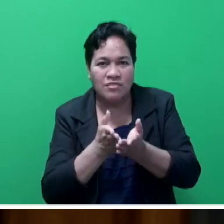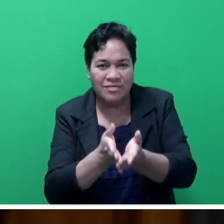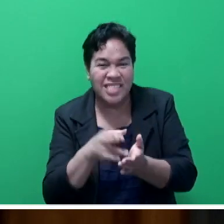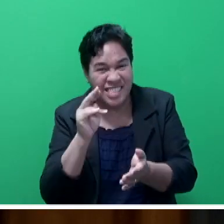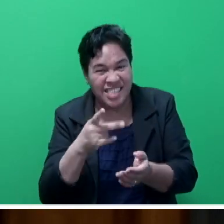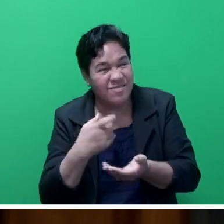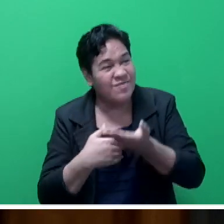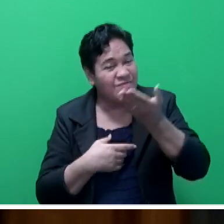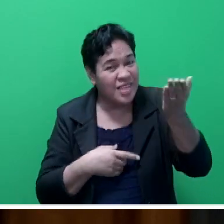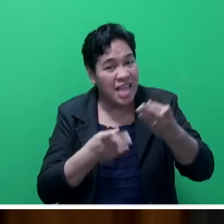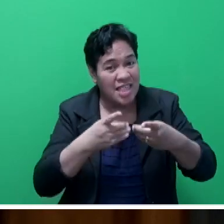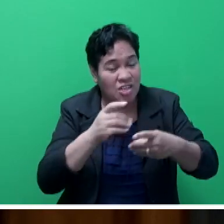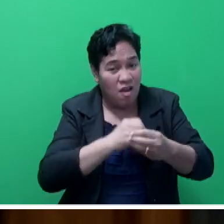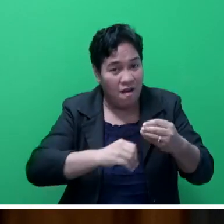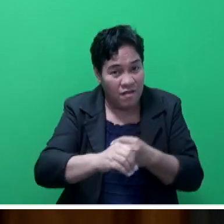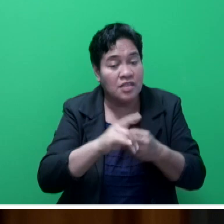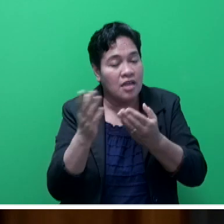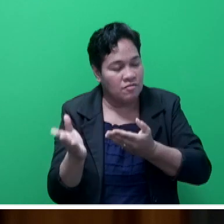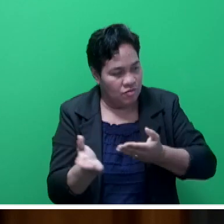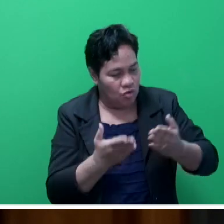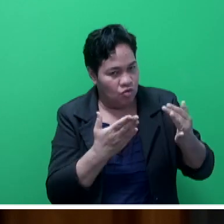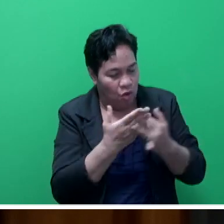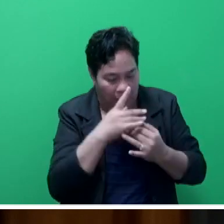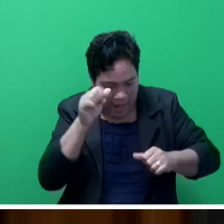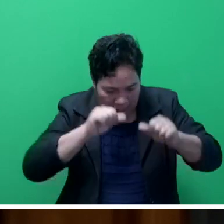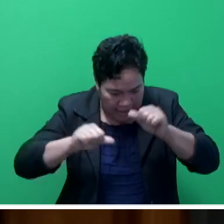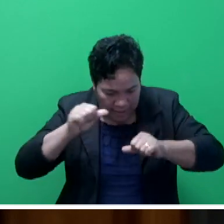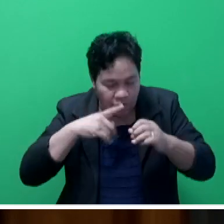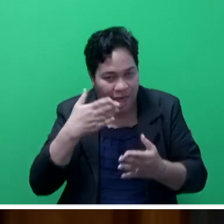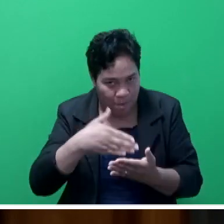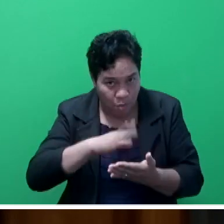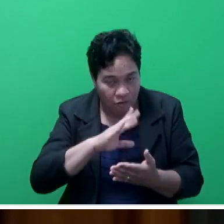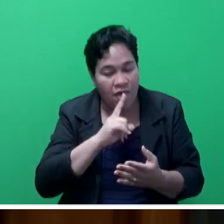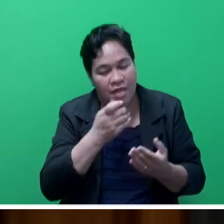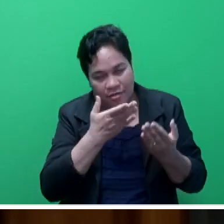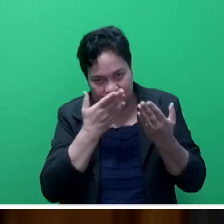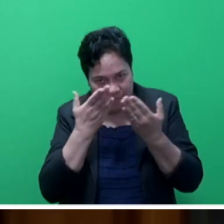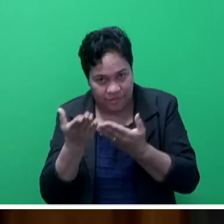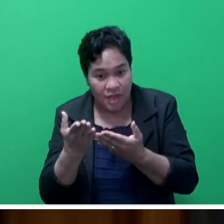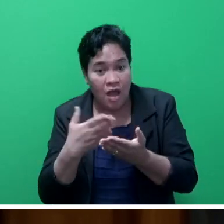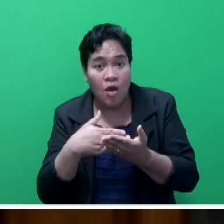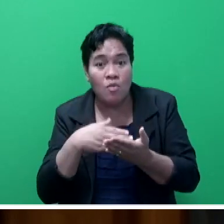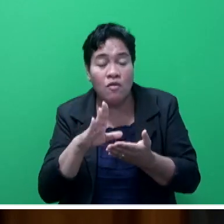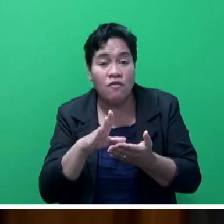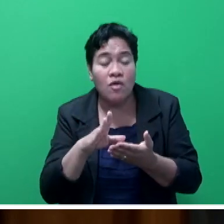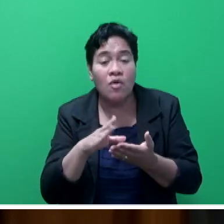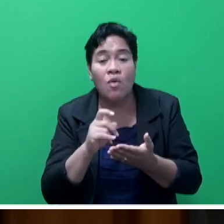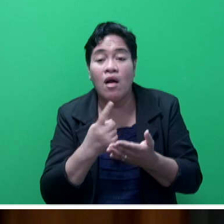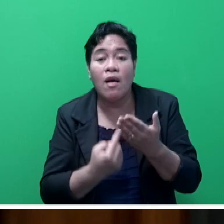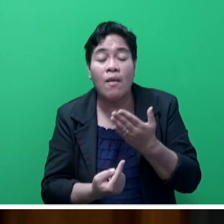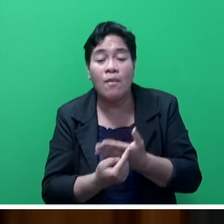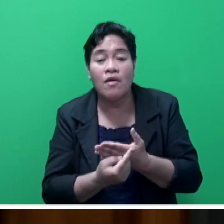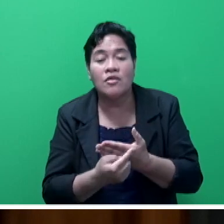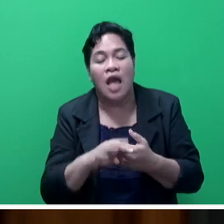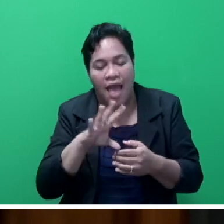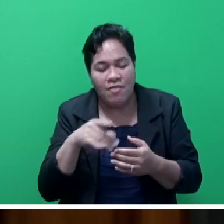that goes to the asset management unit at the Ministry for assessment on the need and approval. And then, of course, approval is granted, Mr. Speaker, on a case-to-case